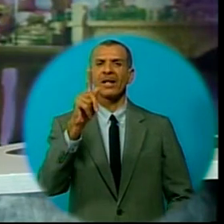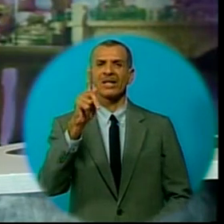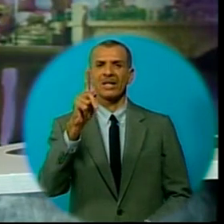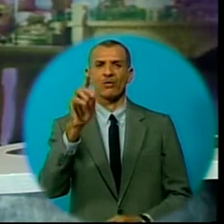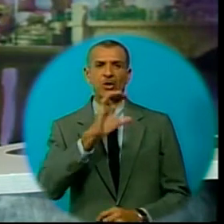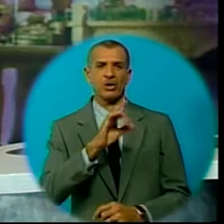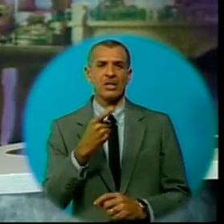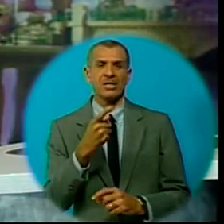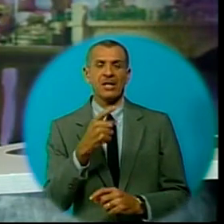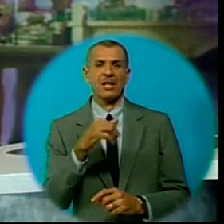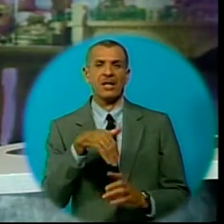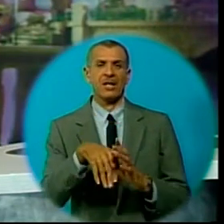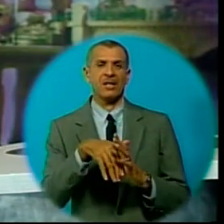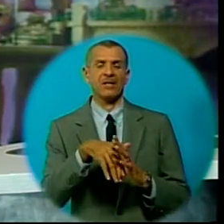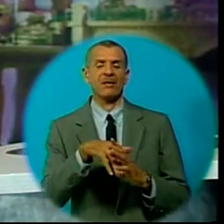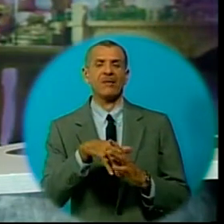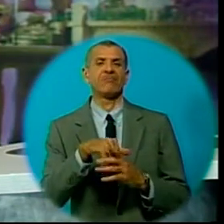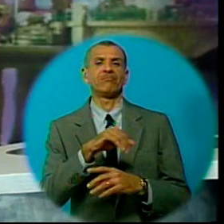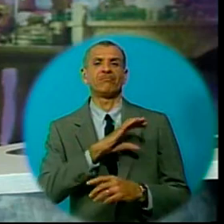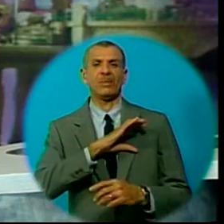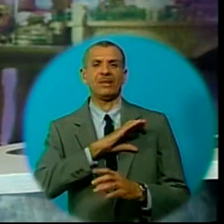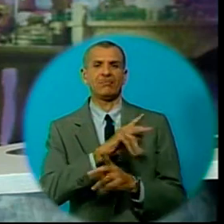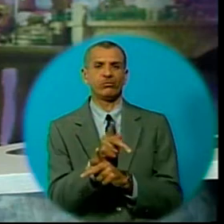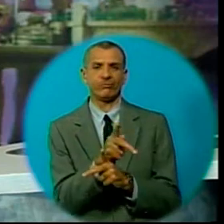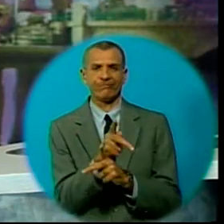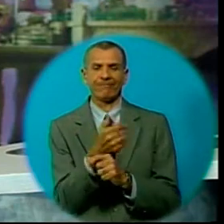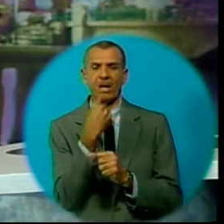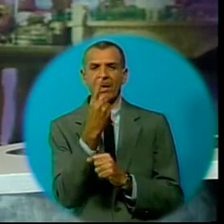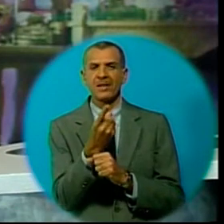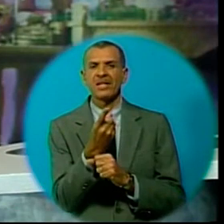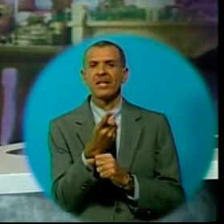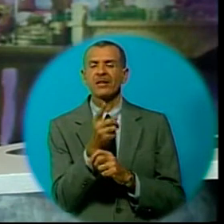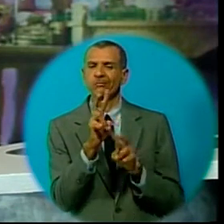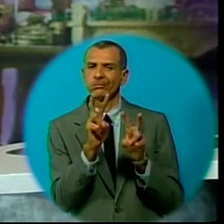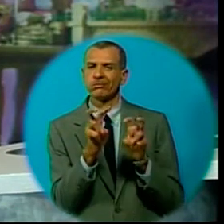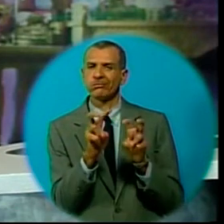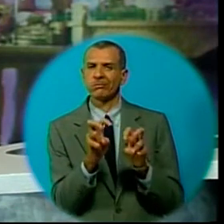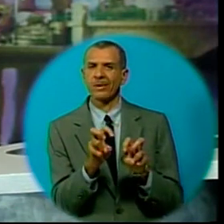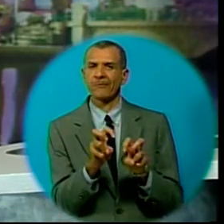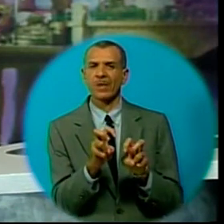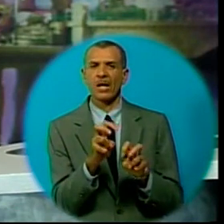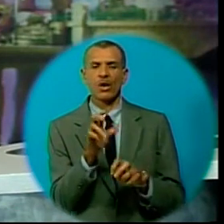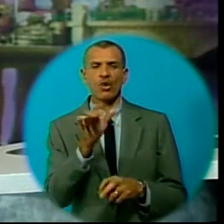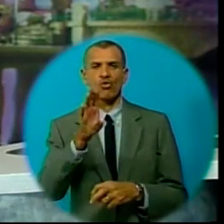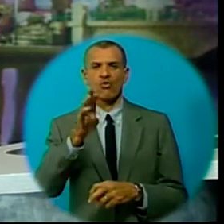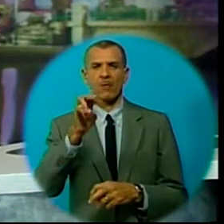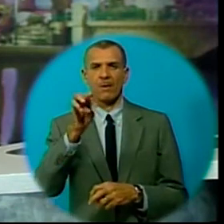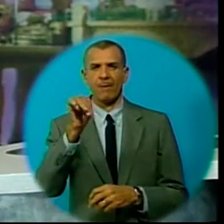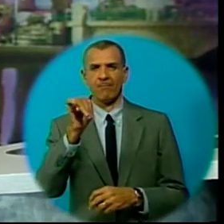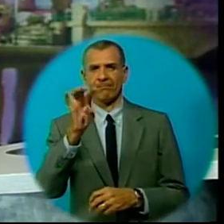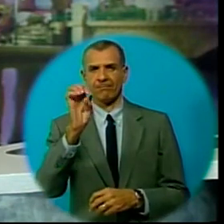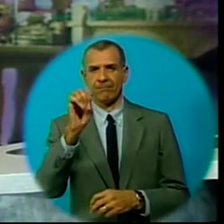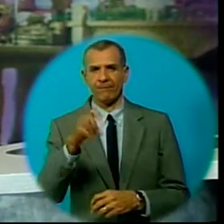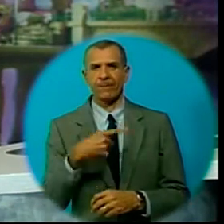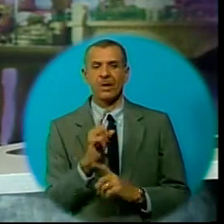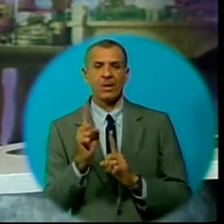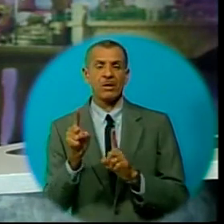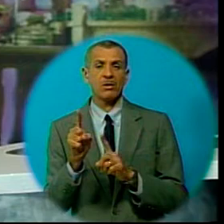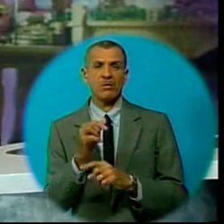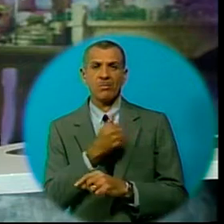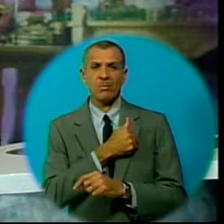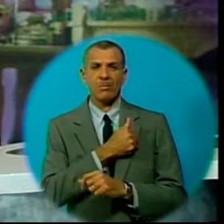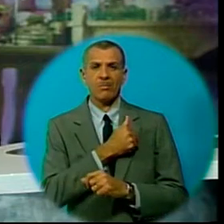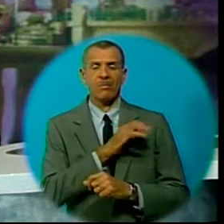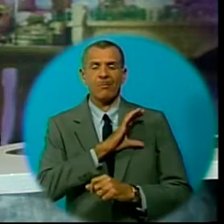now in police custody. He is assisting with an ongoing investigation into a serious criminal matter. Aline went to a police station